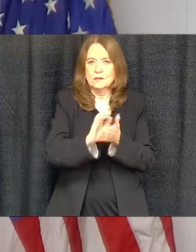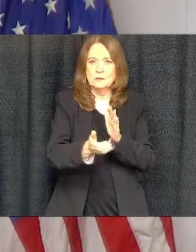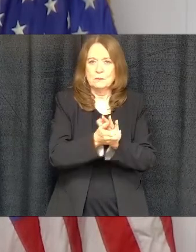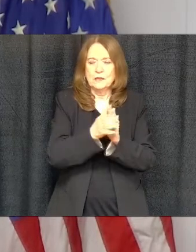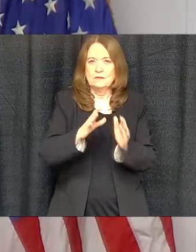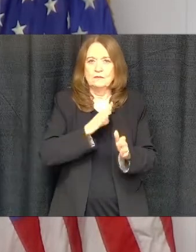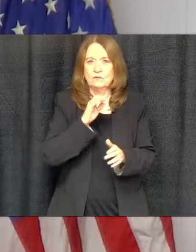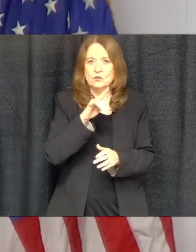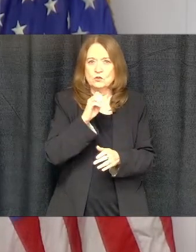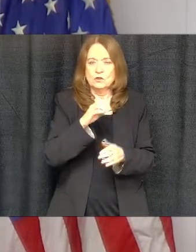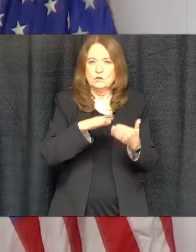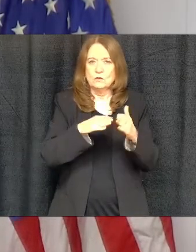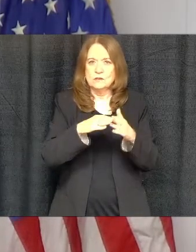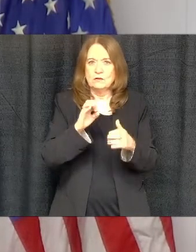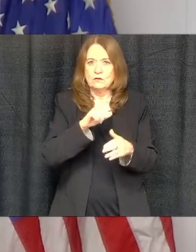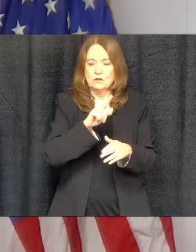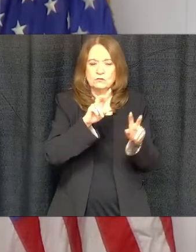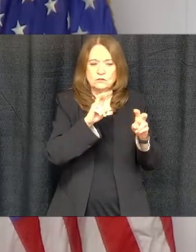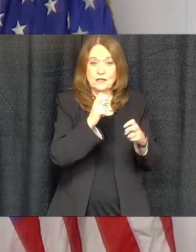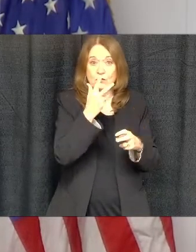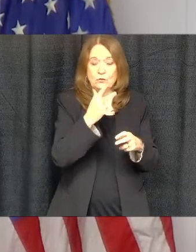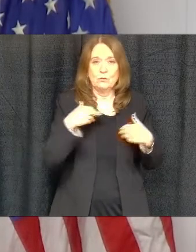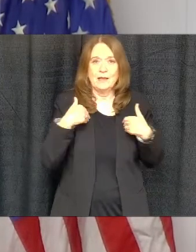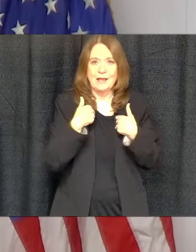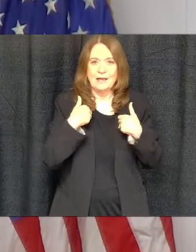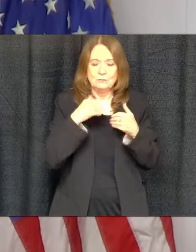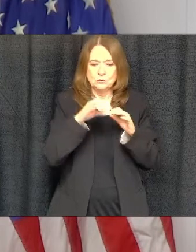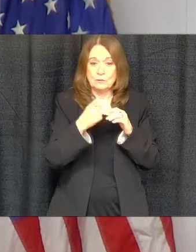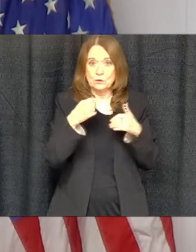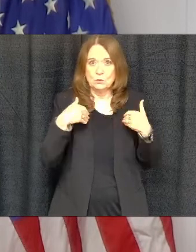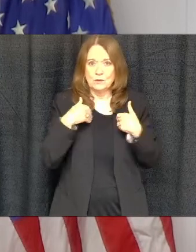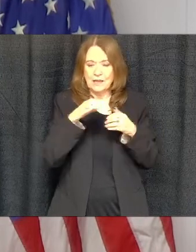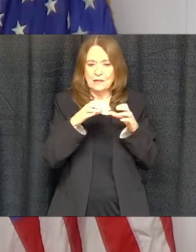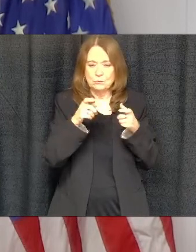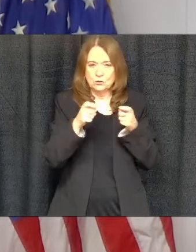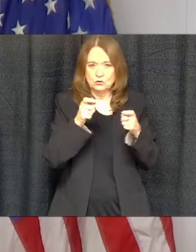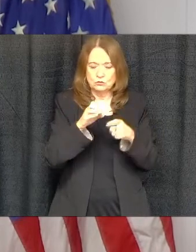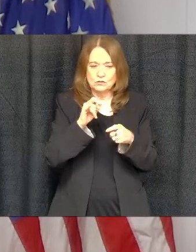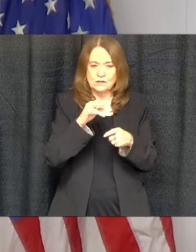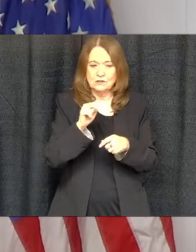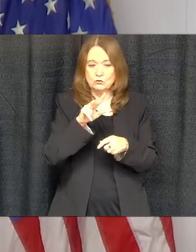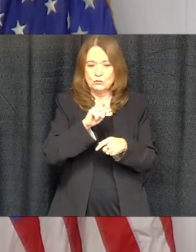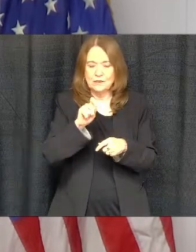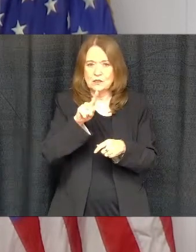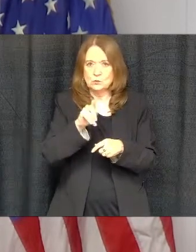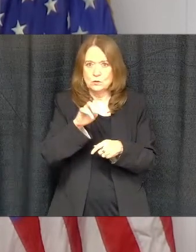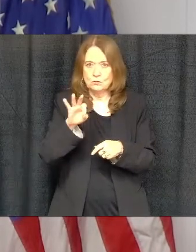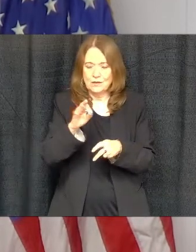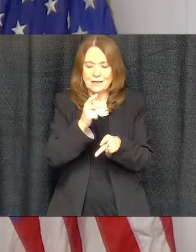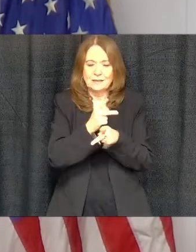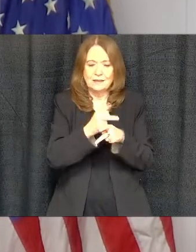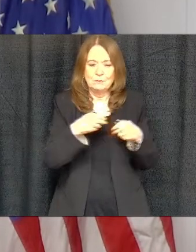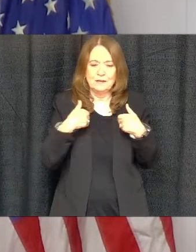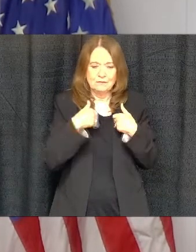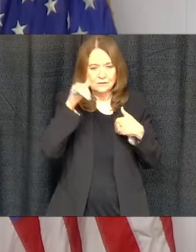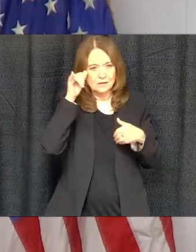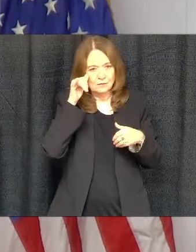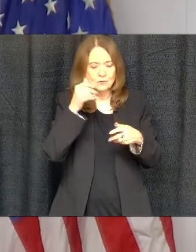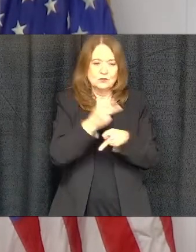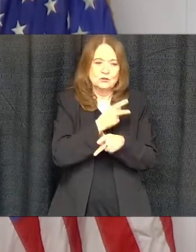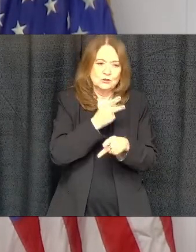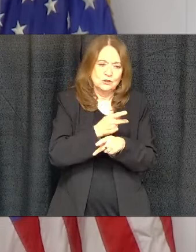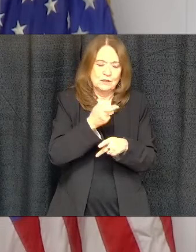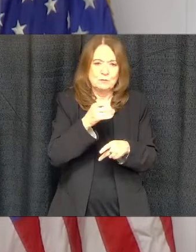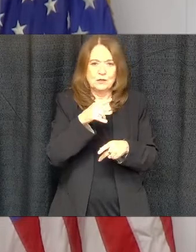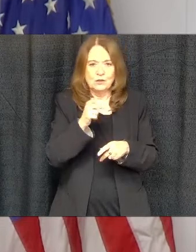code of the city of Clarksville, Title III Animals, Chapter 1, Animal Control, Section 3-109, keeping of cattle, horses, sheep, goats, swine,